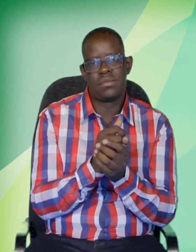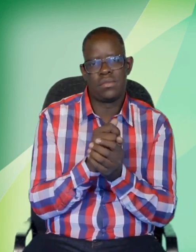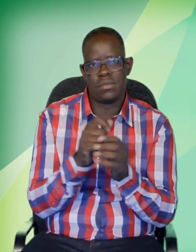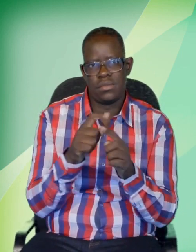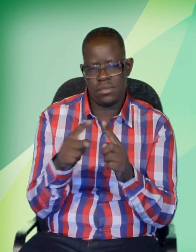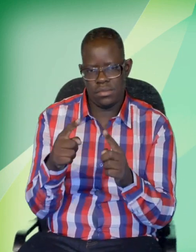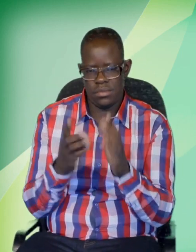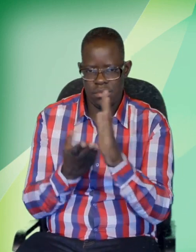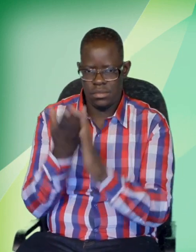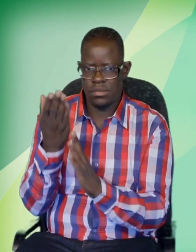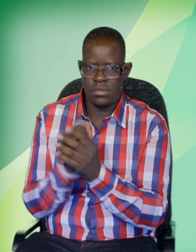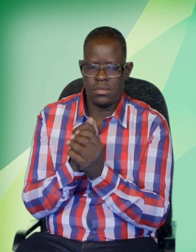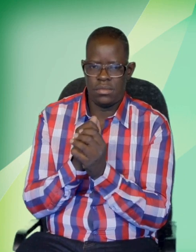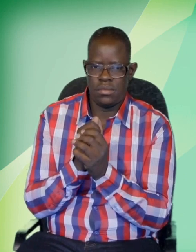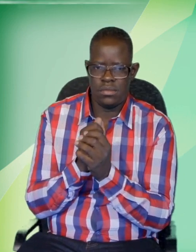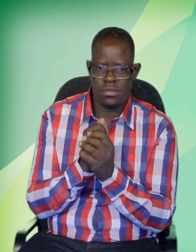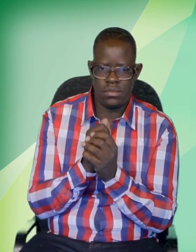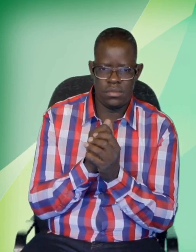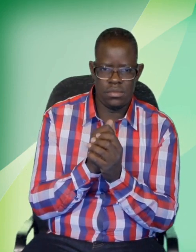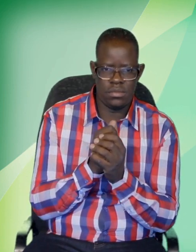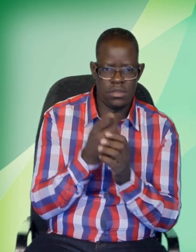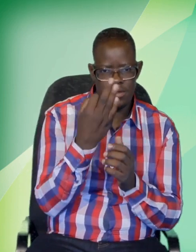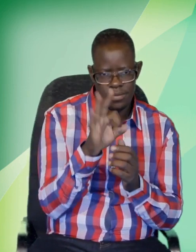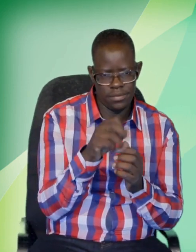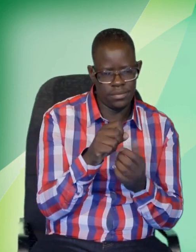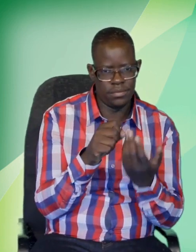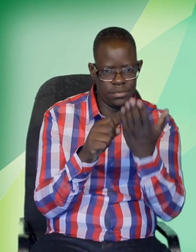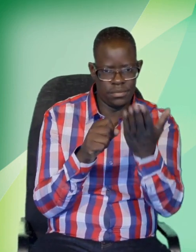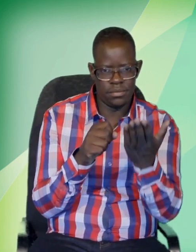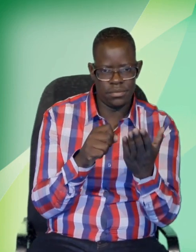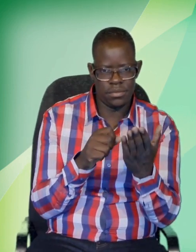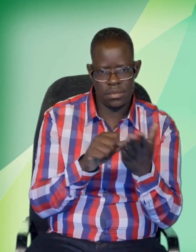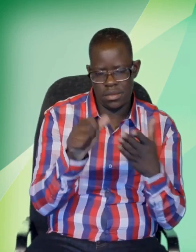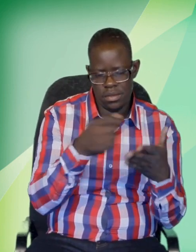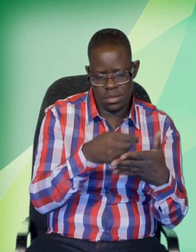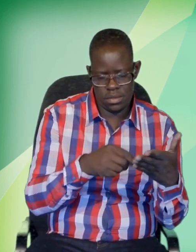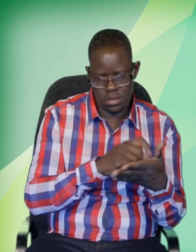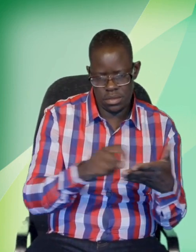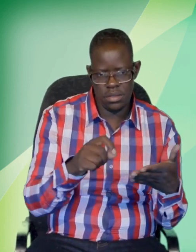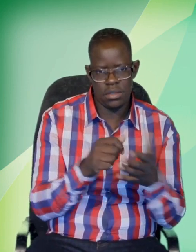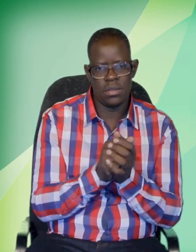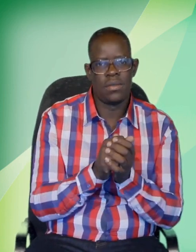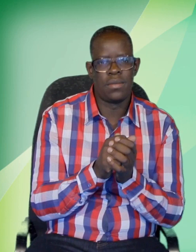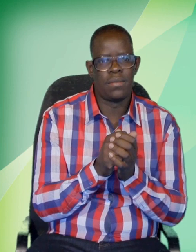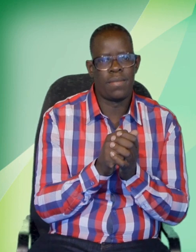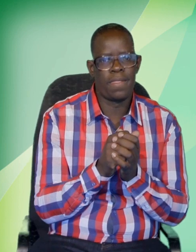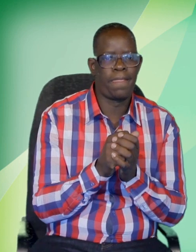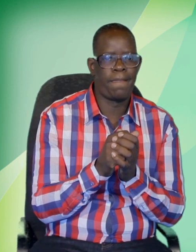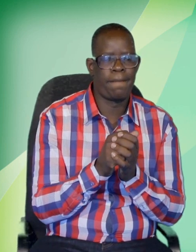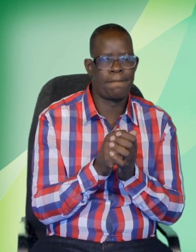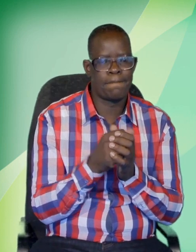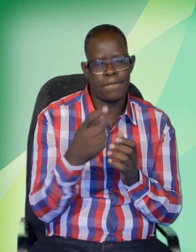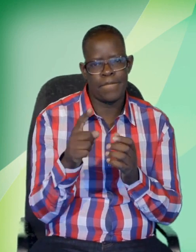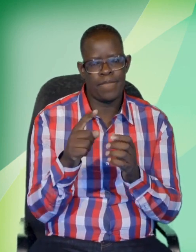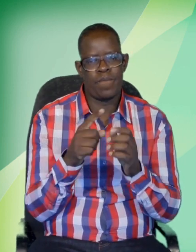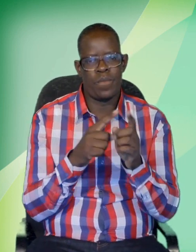will increase, creditors. If goods are bought and paid by check, the effect is owner's equity will decrease,